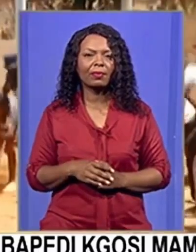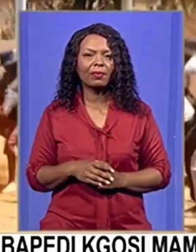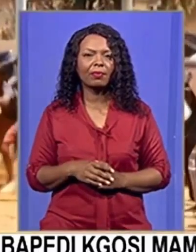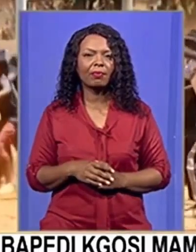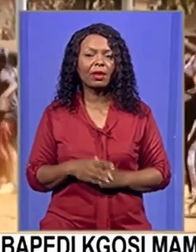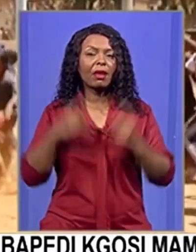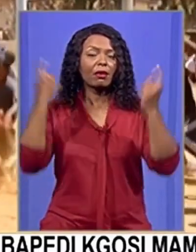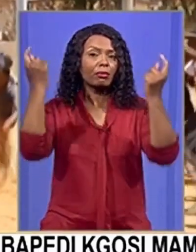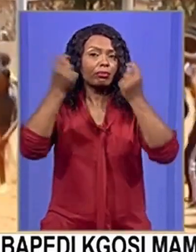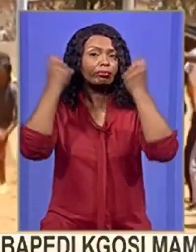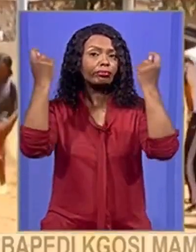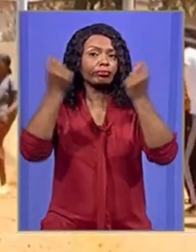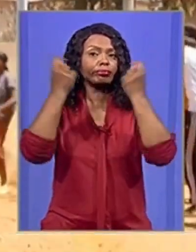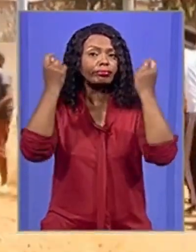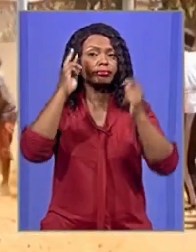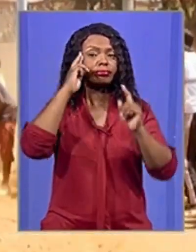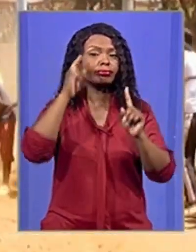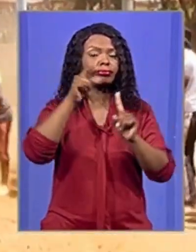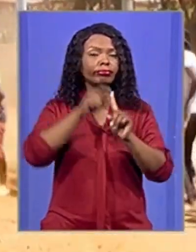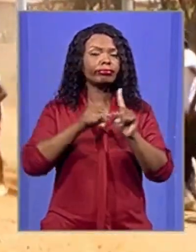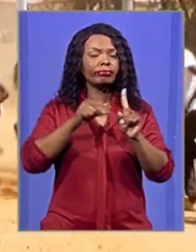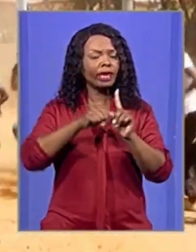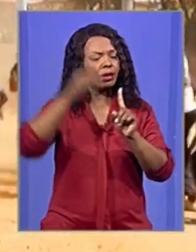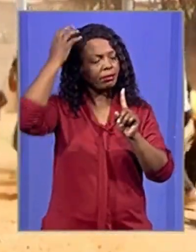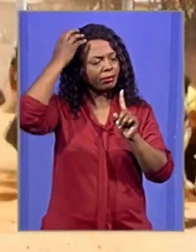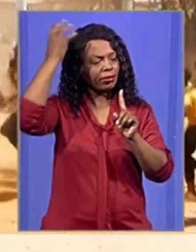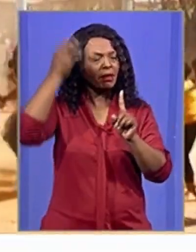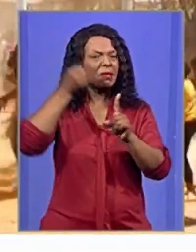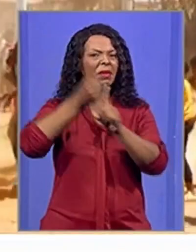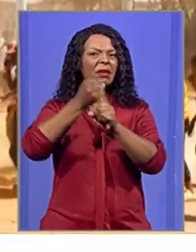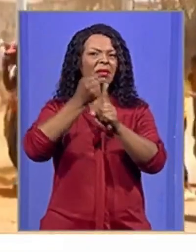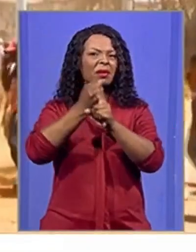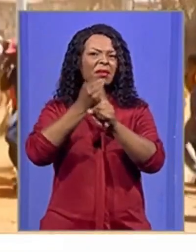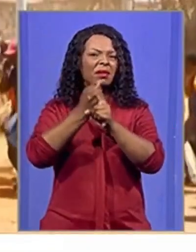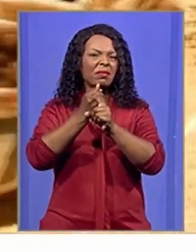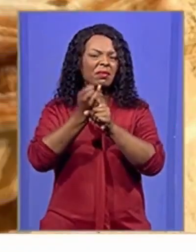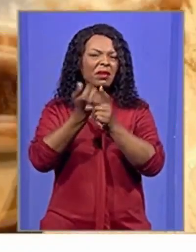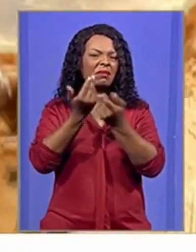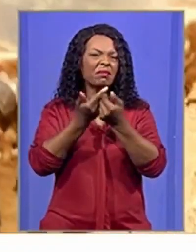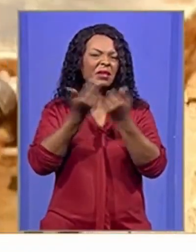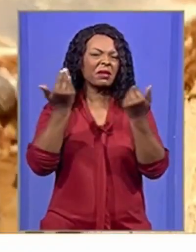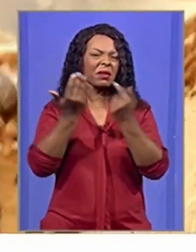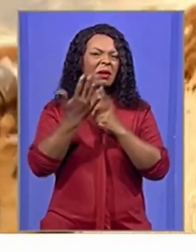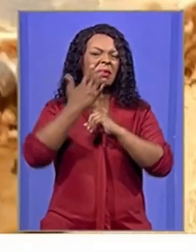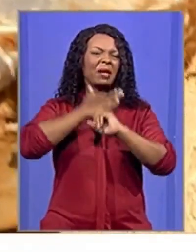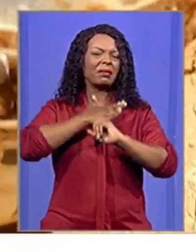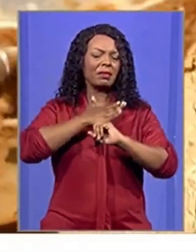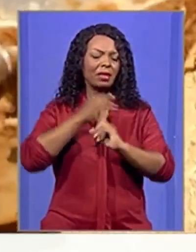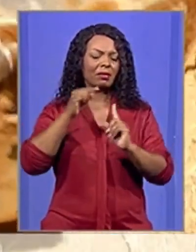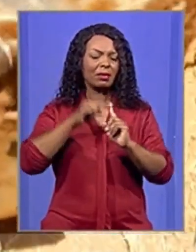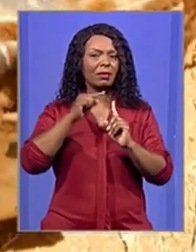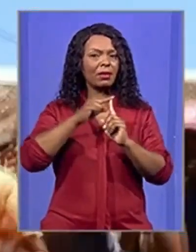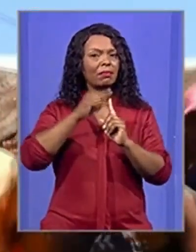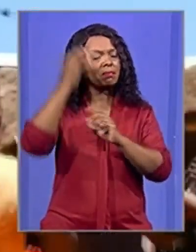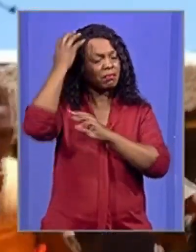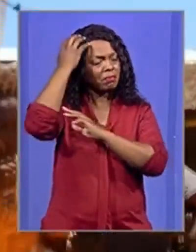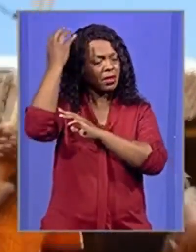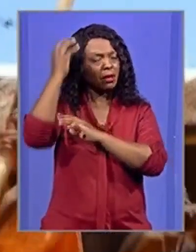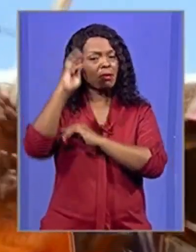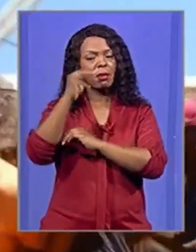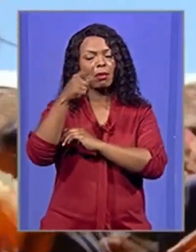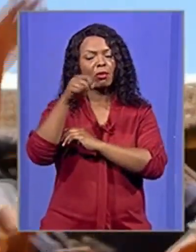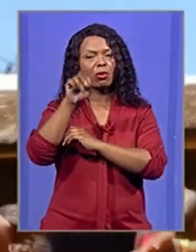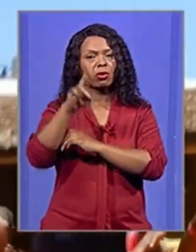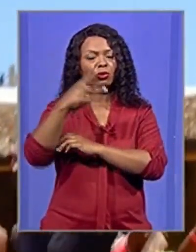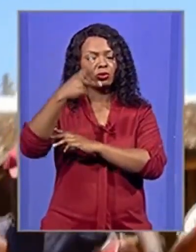Moletlo wa go keteka le go gopola mogale wa go lwantšhana le mmušo wa kgatelelo wa batho ba šweu. Kgosi mampuru wa bobedi o lwantšhane kgatlhang le gore